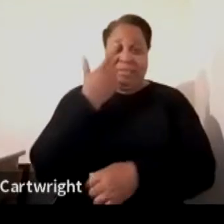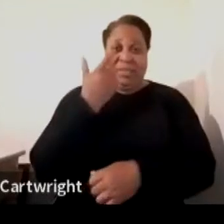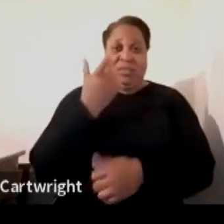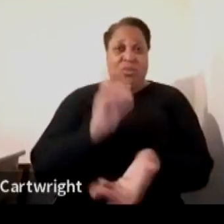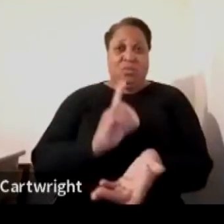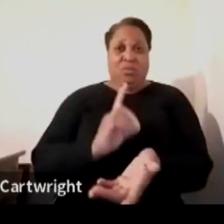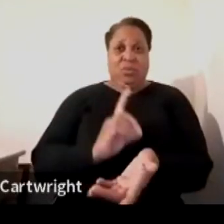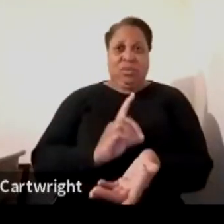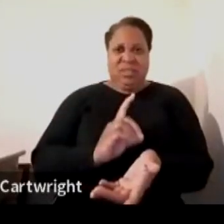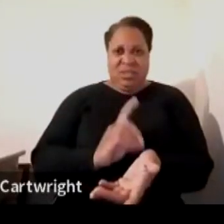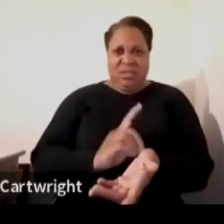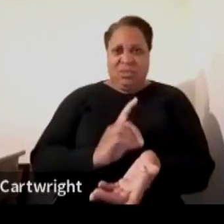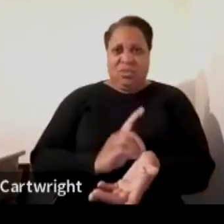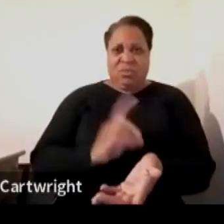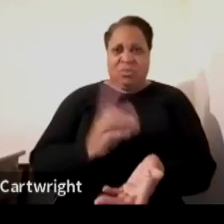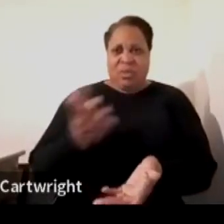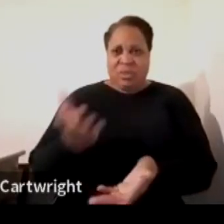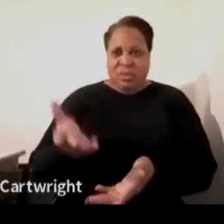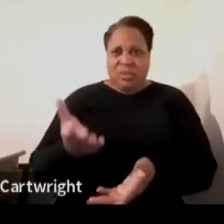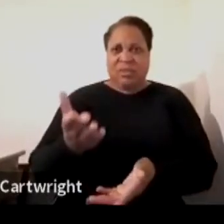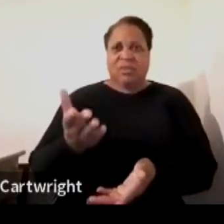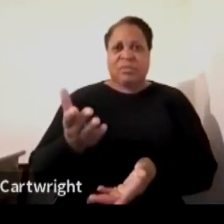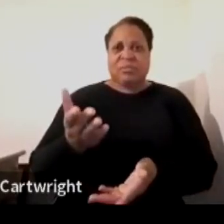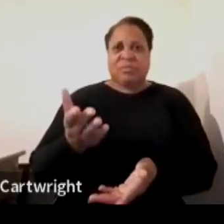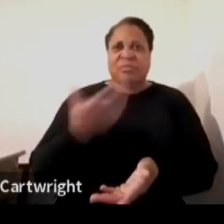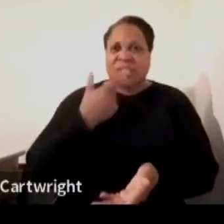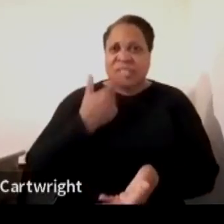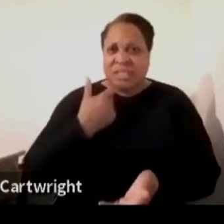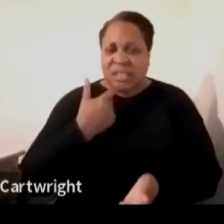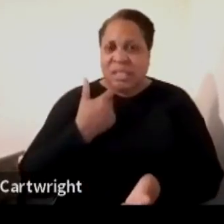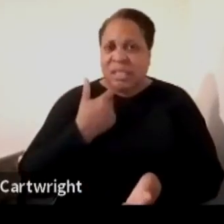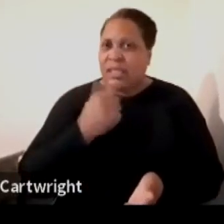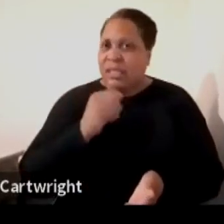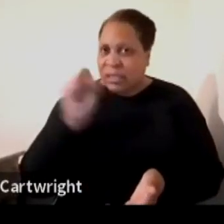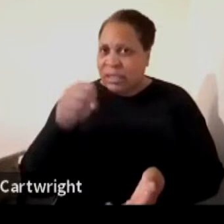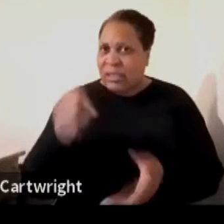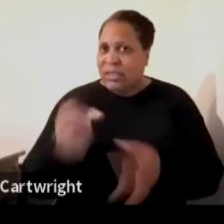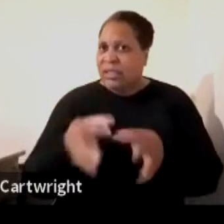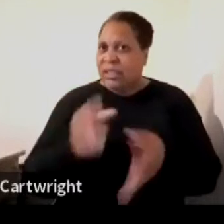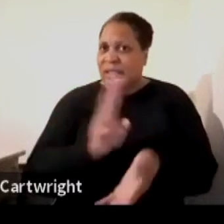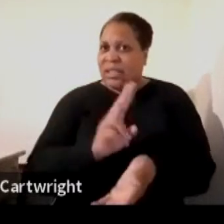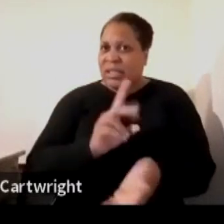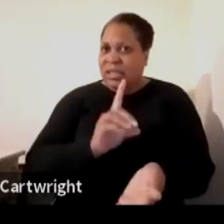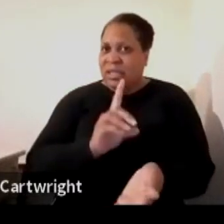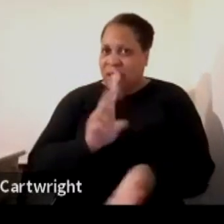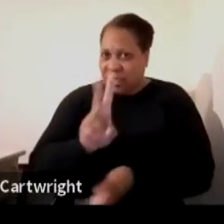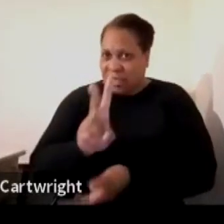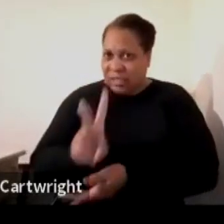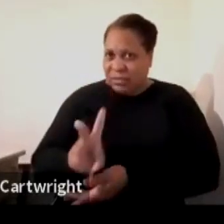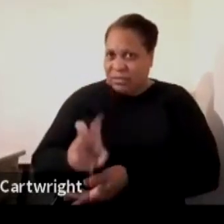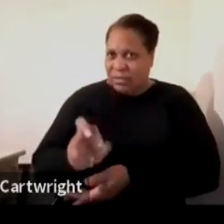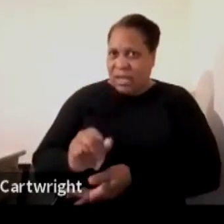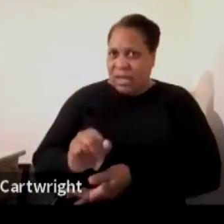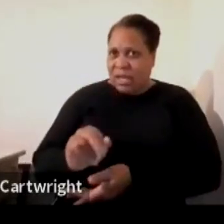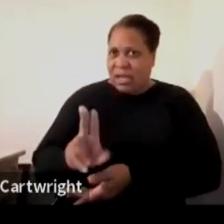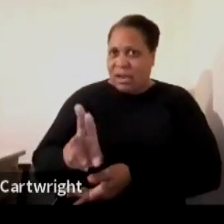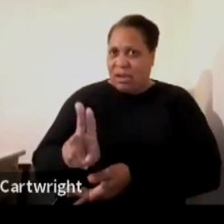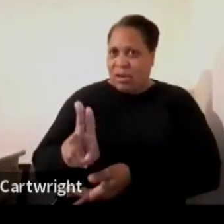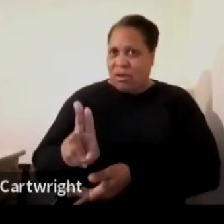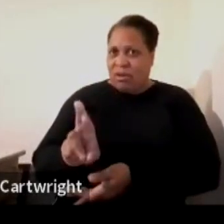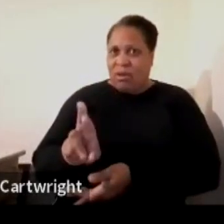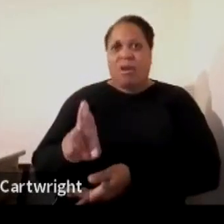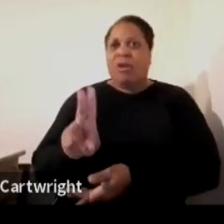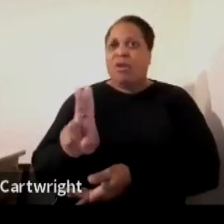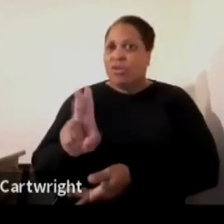just described, is an adenovirus, doesn't infect or make humans sick. Prior to